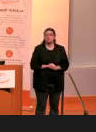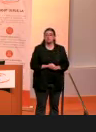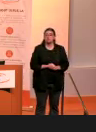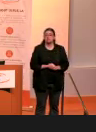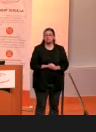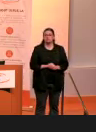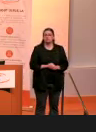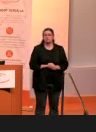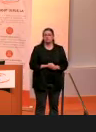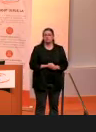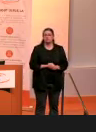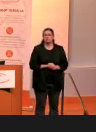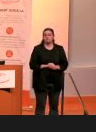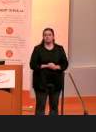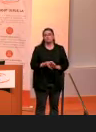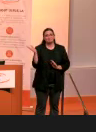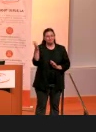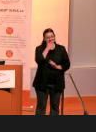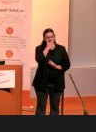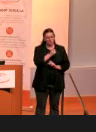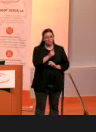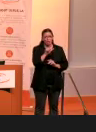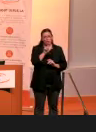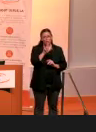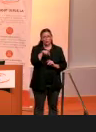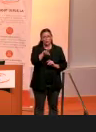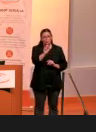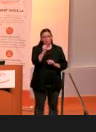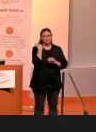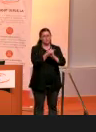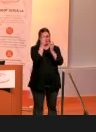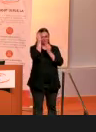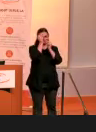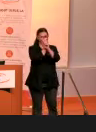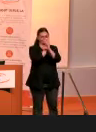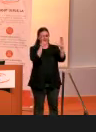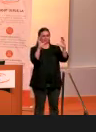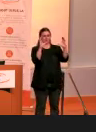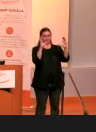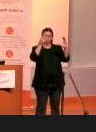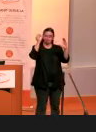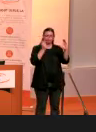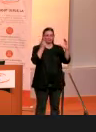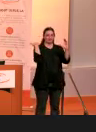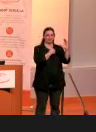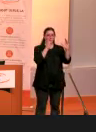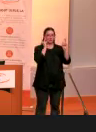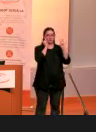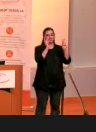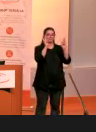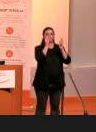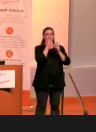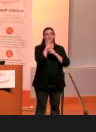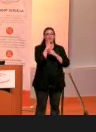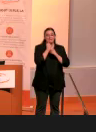But interestingly, when we think about lupus, of course, we think about inflammation. And I think there's some indirect evidence to suggest